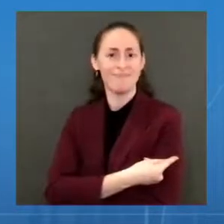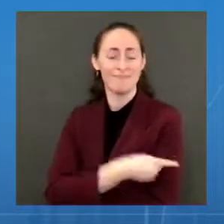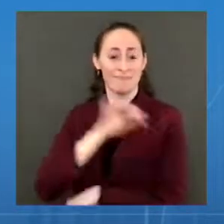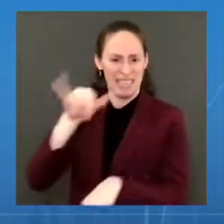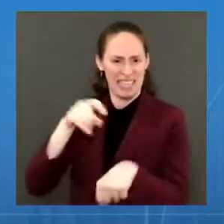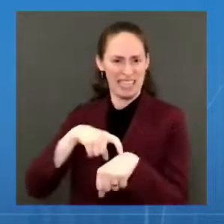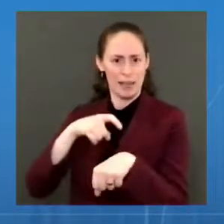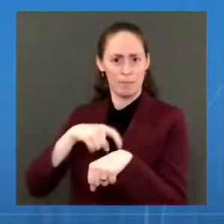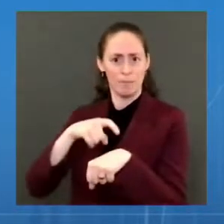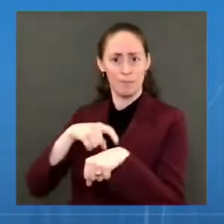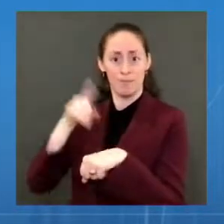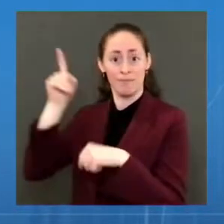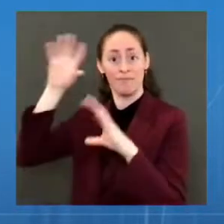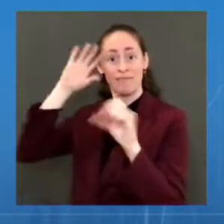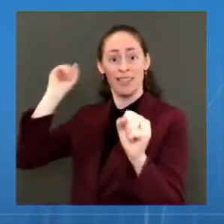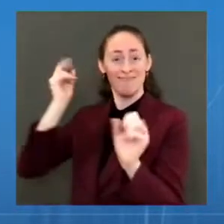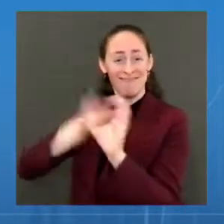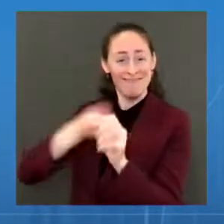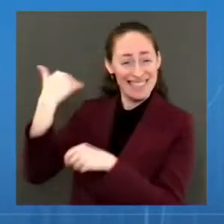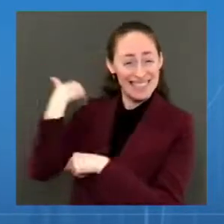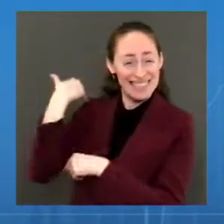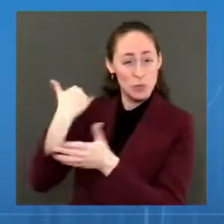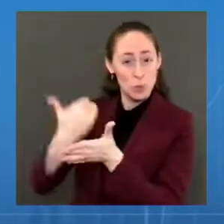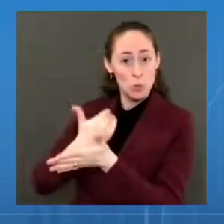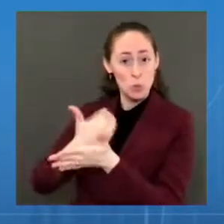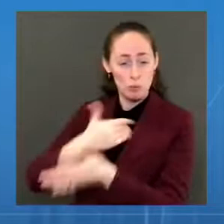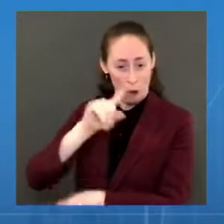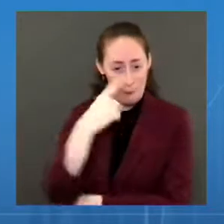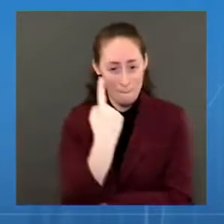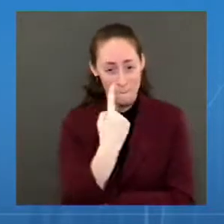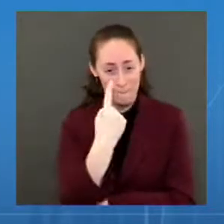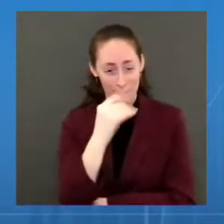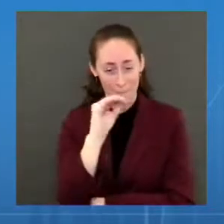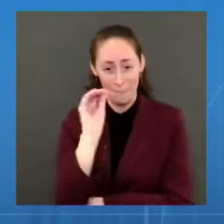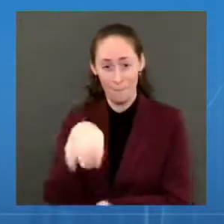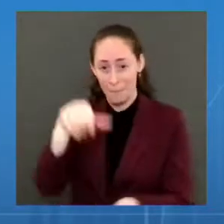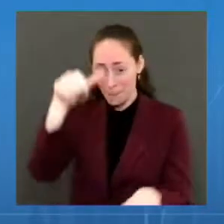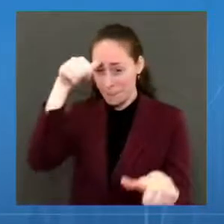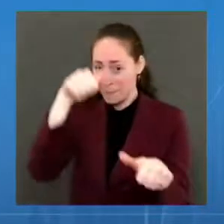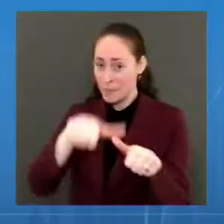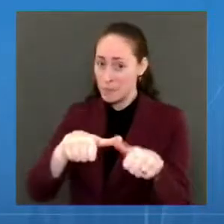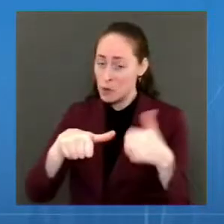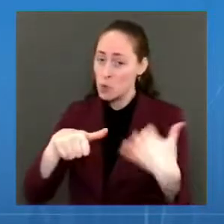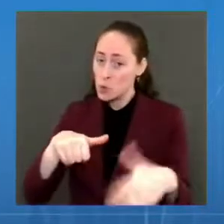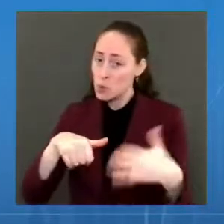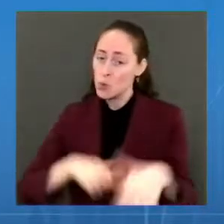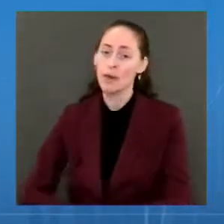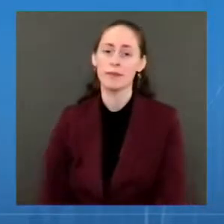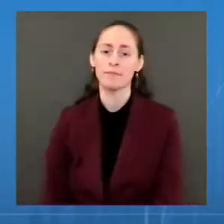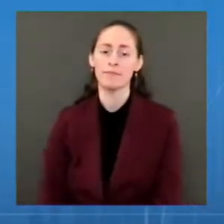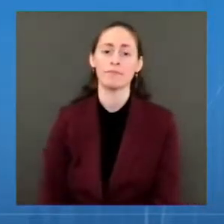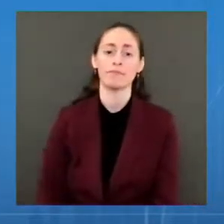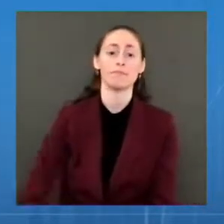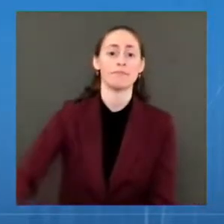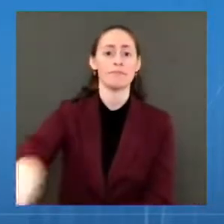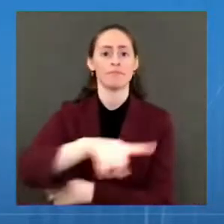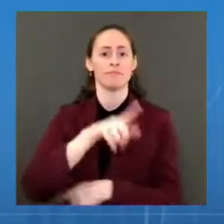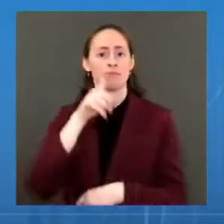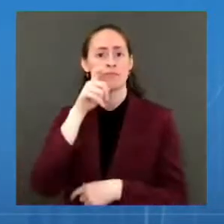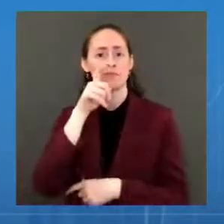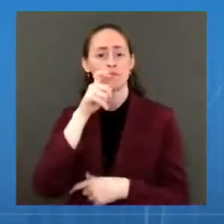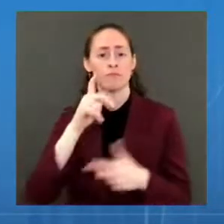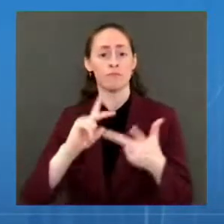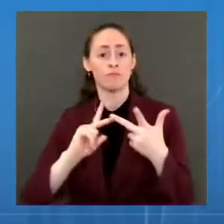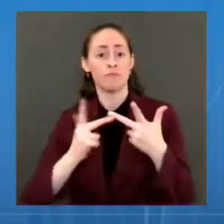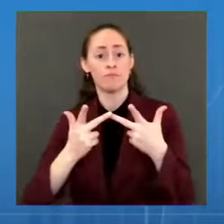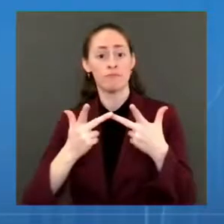36 million Americans have already gotten the enhanced protection of a booster. And 95% of Americans, including kids